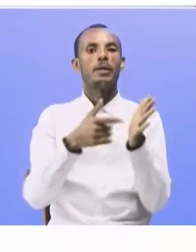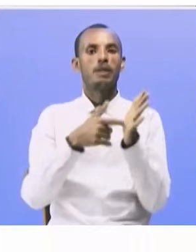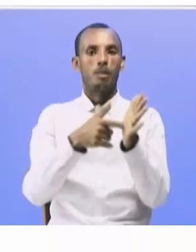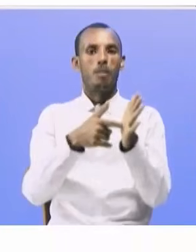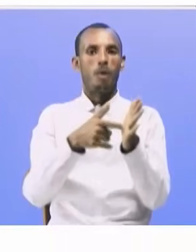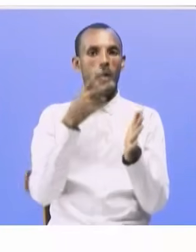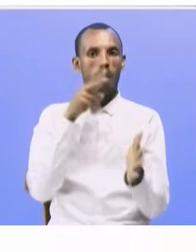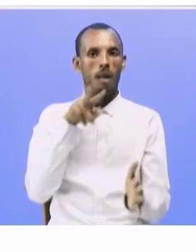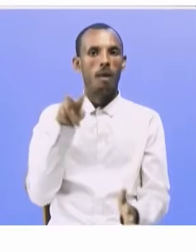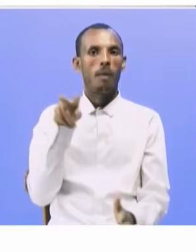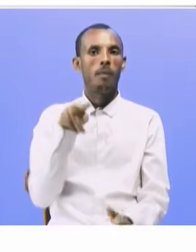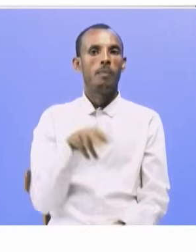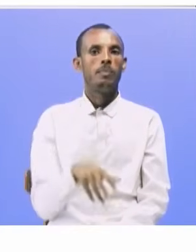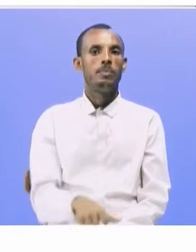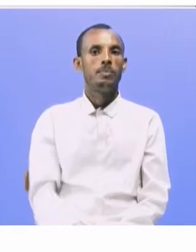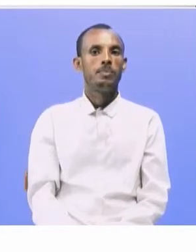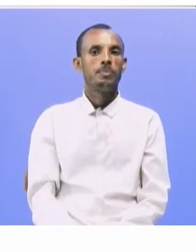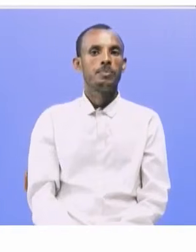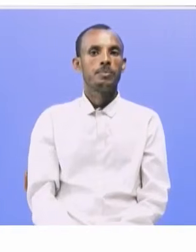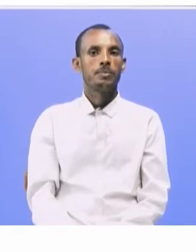set